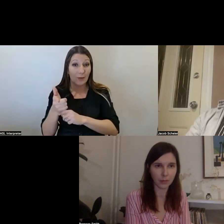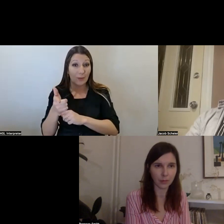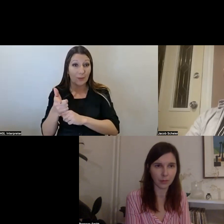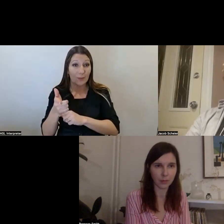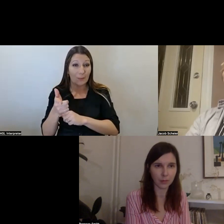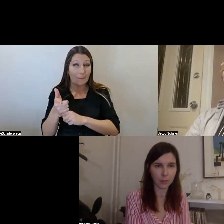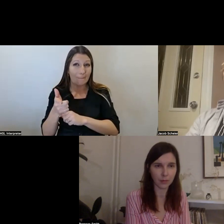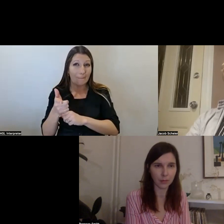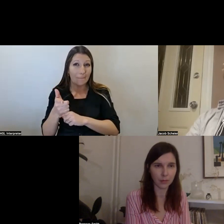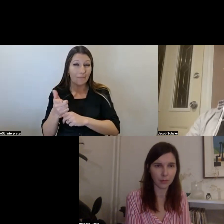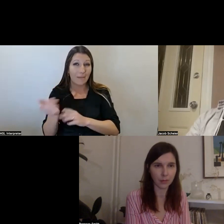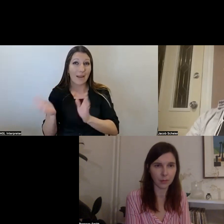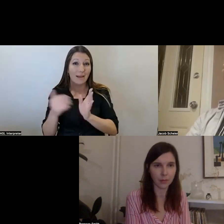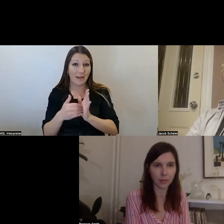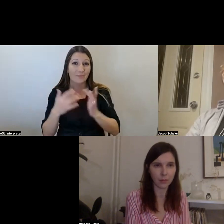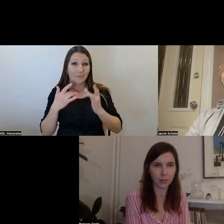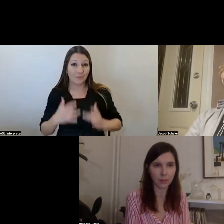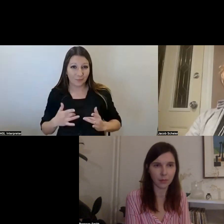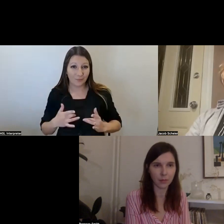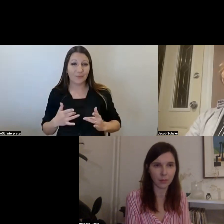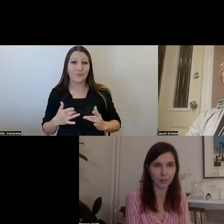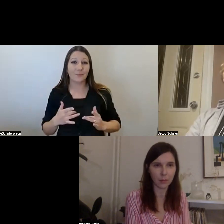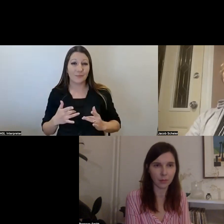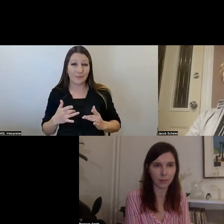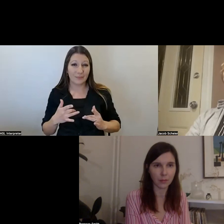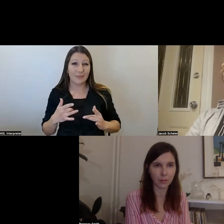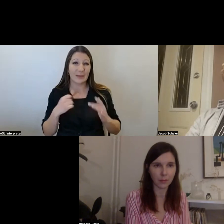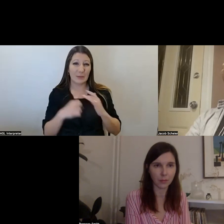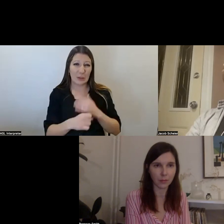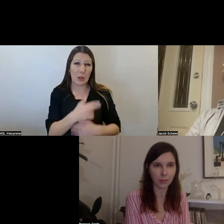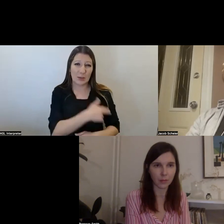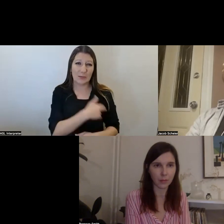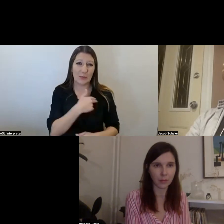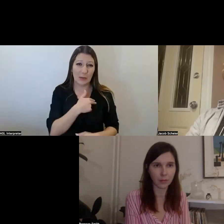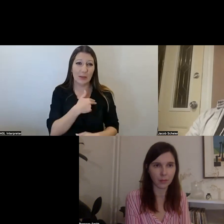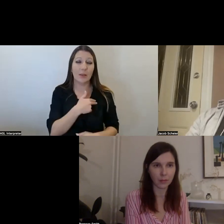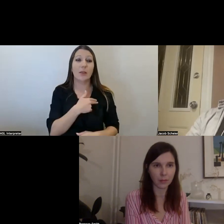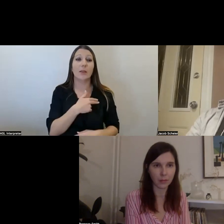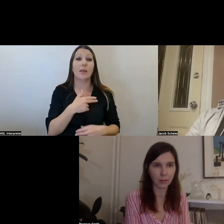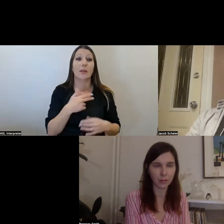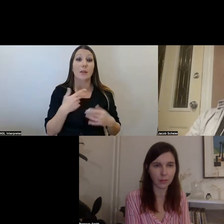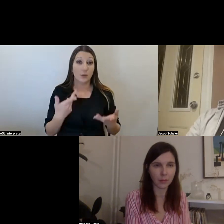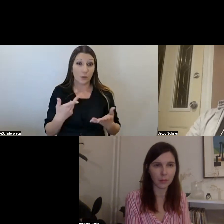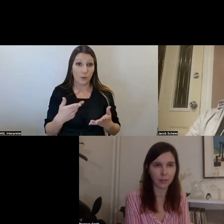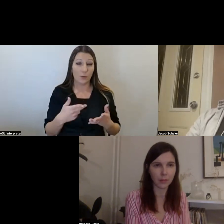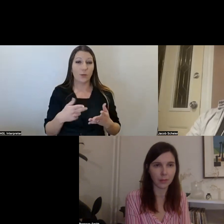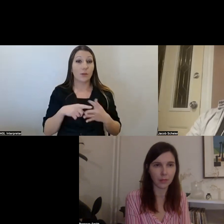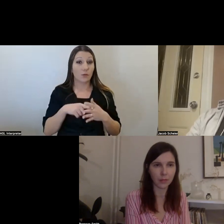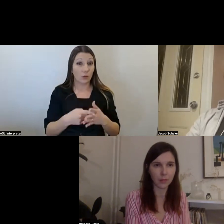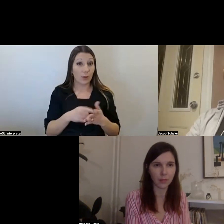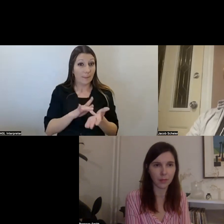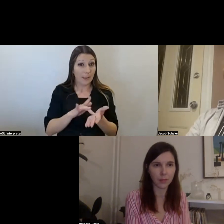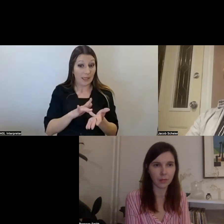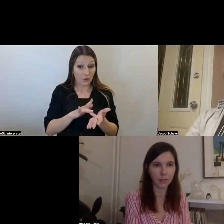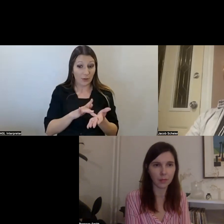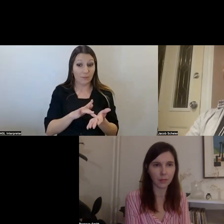so depressed. I also had a hospitalization, and I ended up taking it. That's when I started a medication I mentioned, lamotrigine,